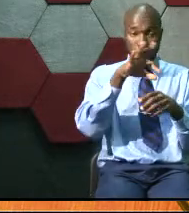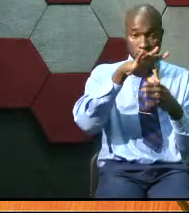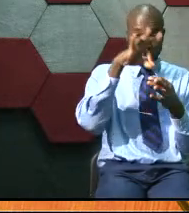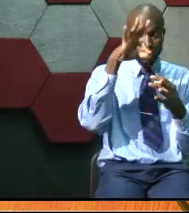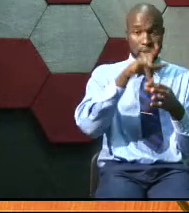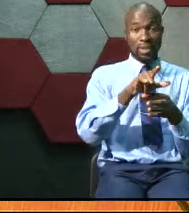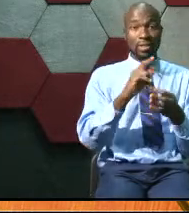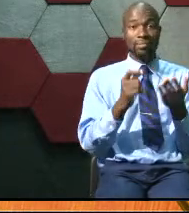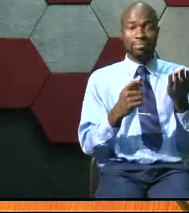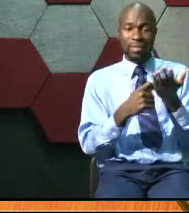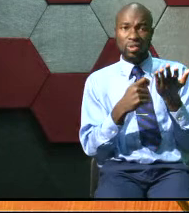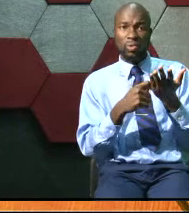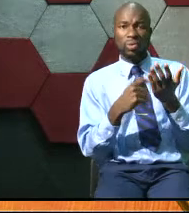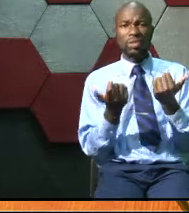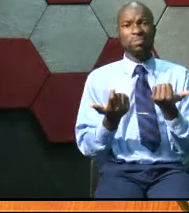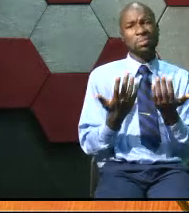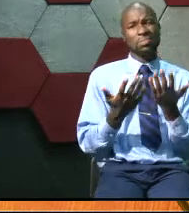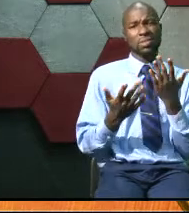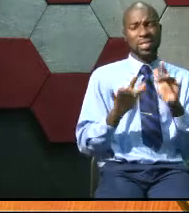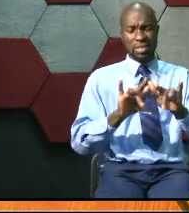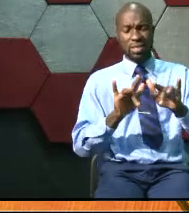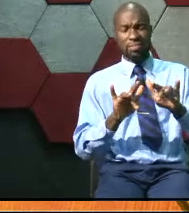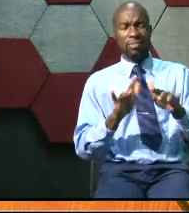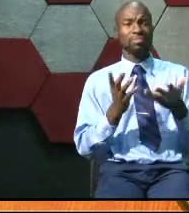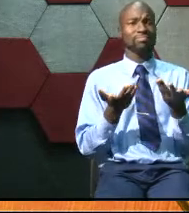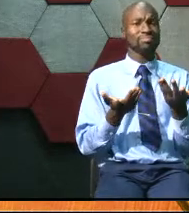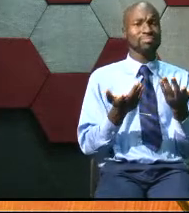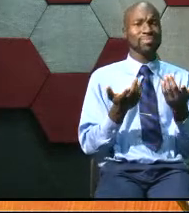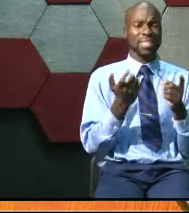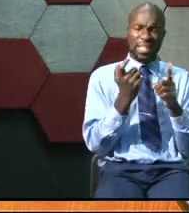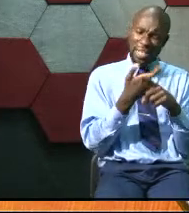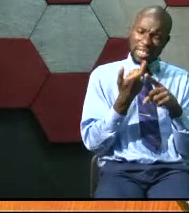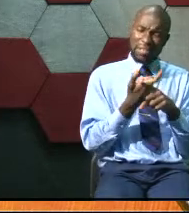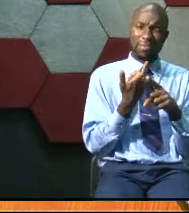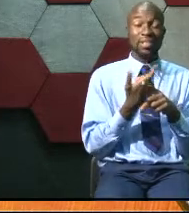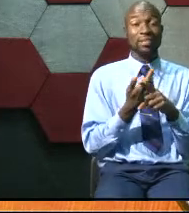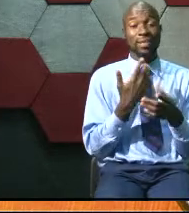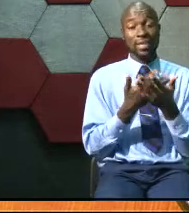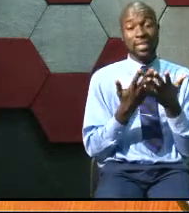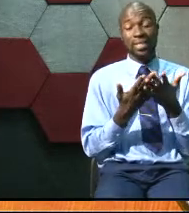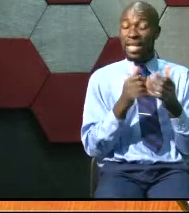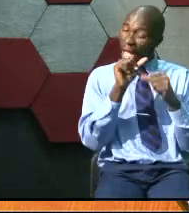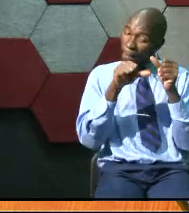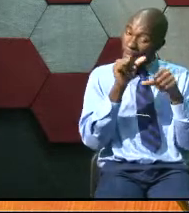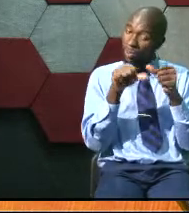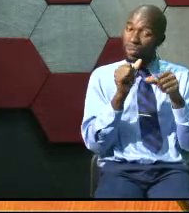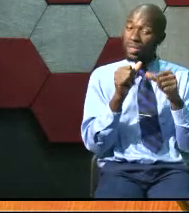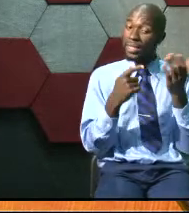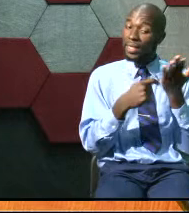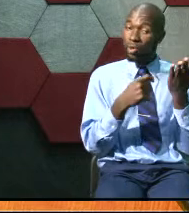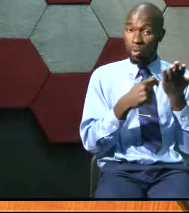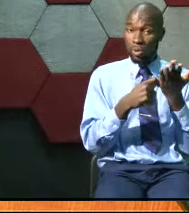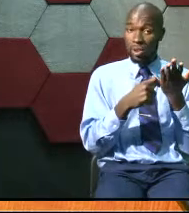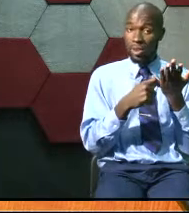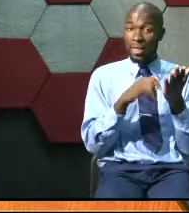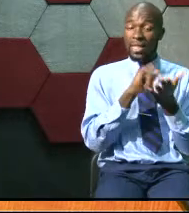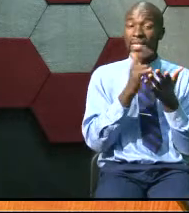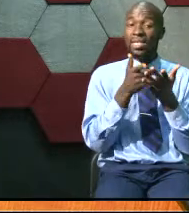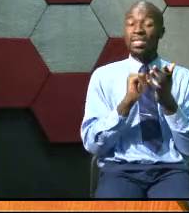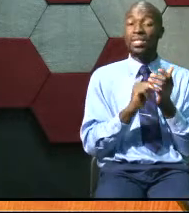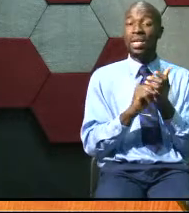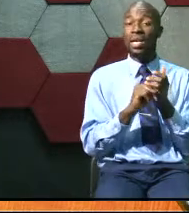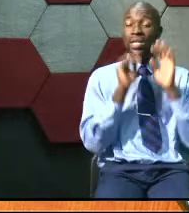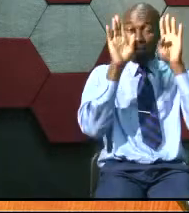embedded systems, cybersecurity, etc., any aspect, any element of technology, if that is a core